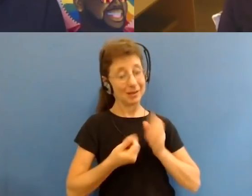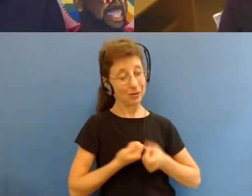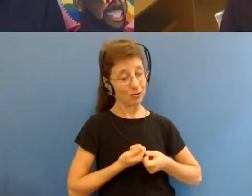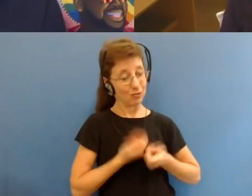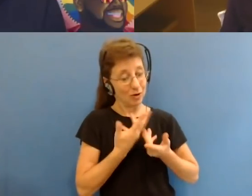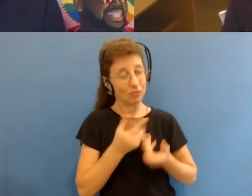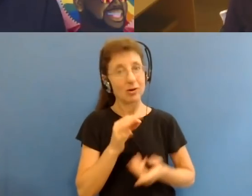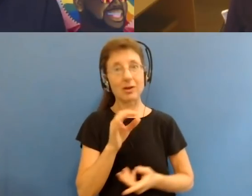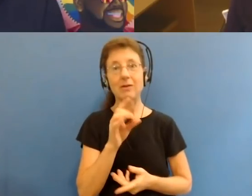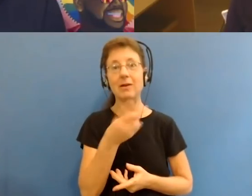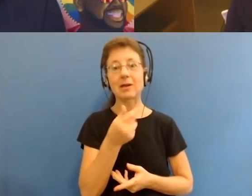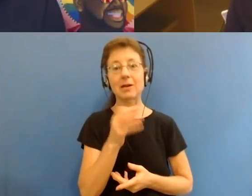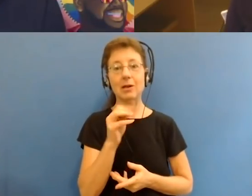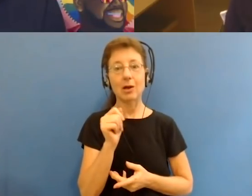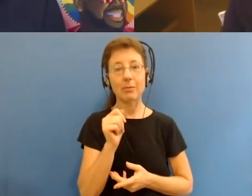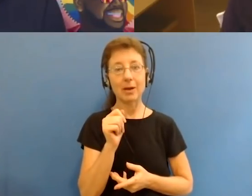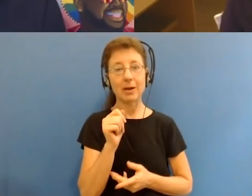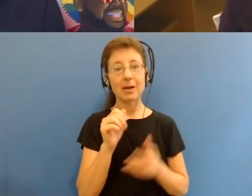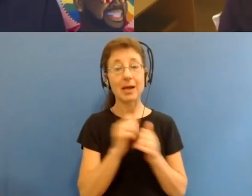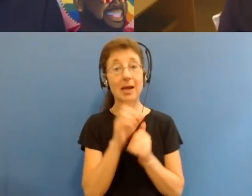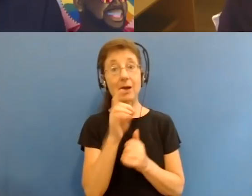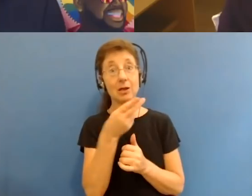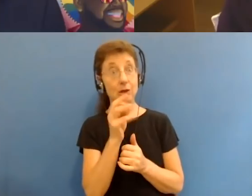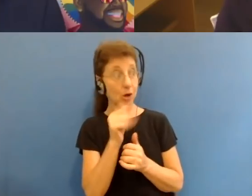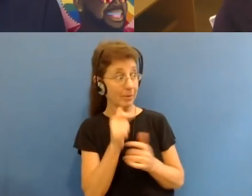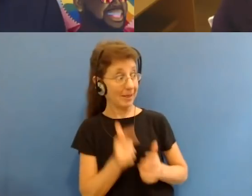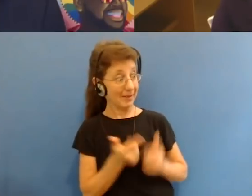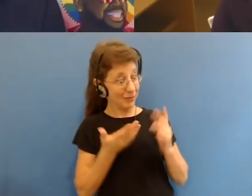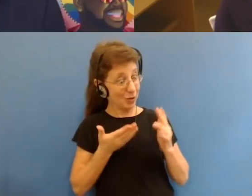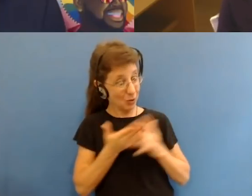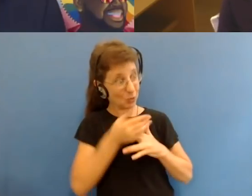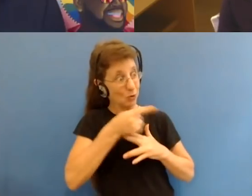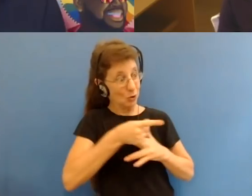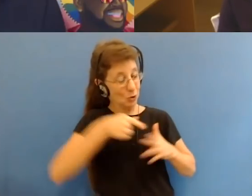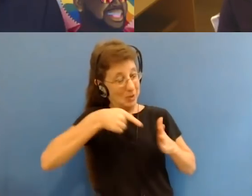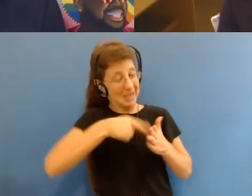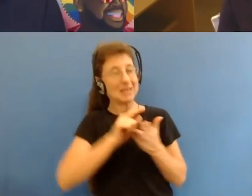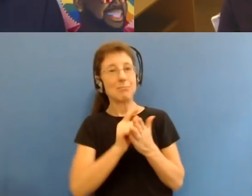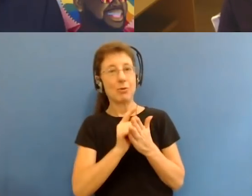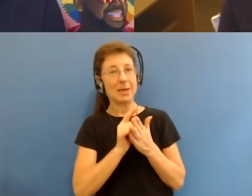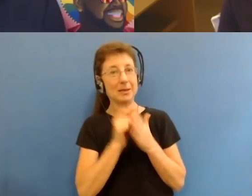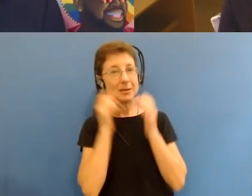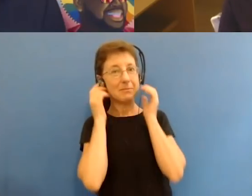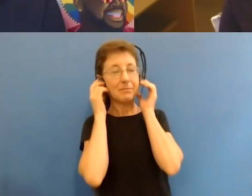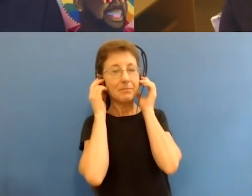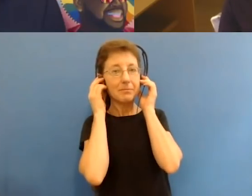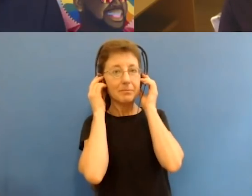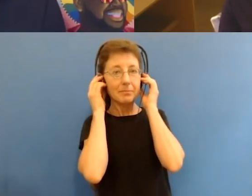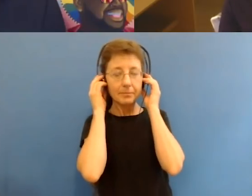through you right this moment and then this moment. And I'm curious if there's anything